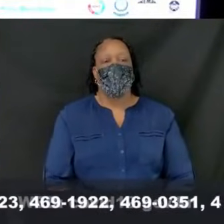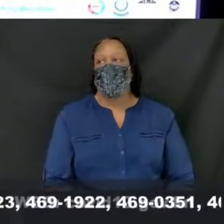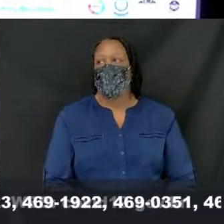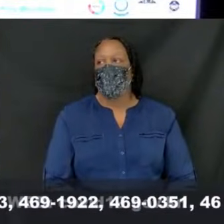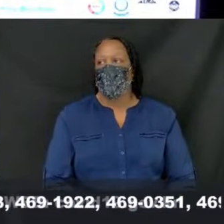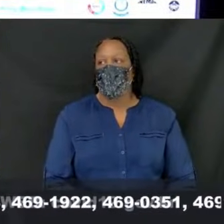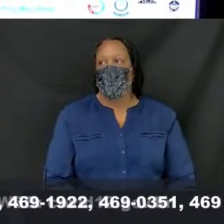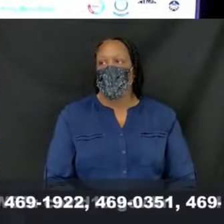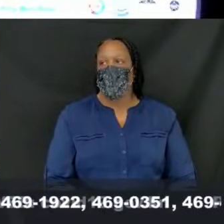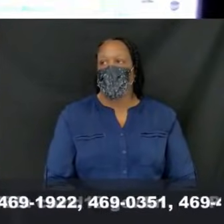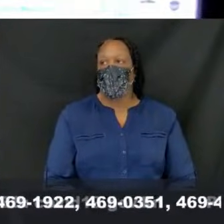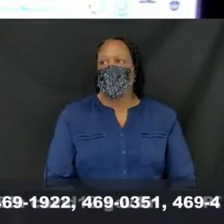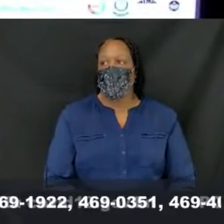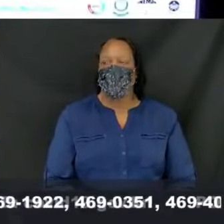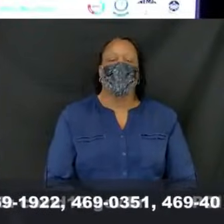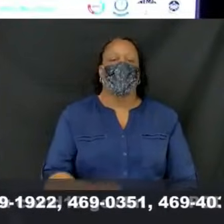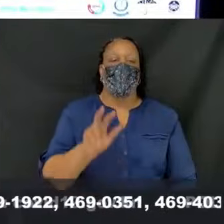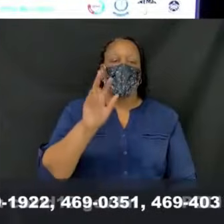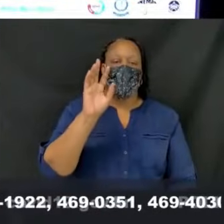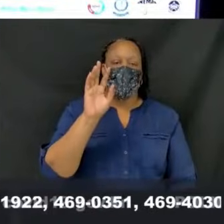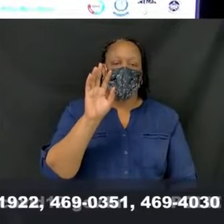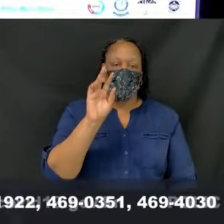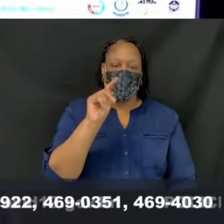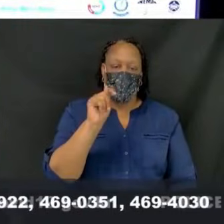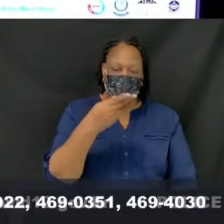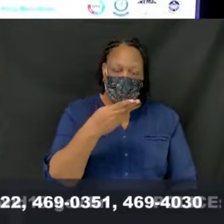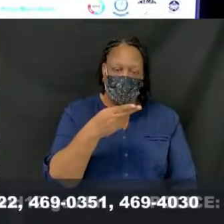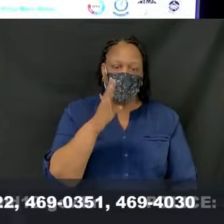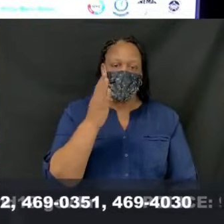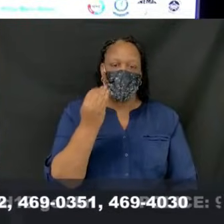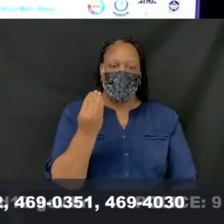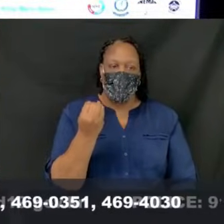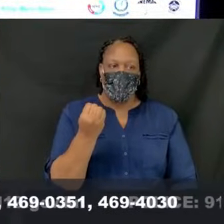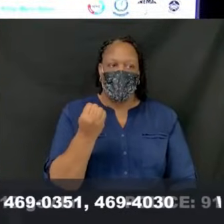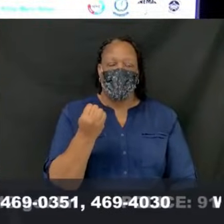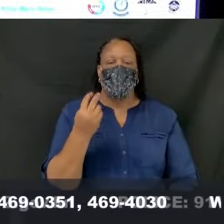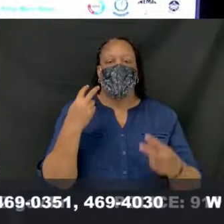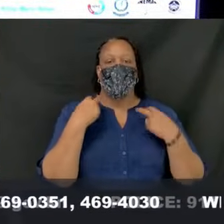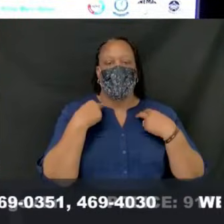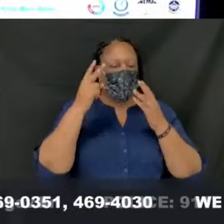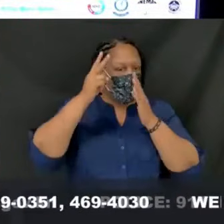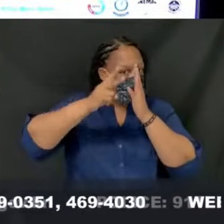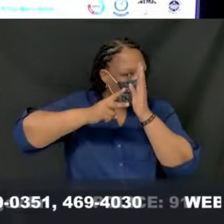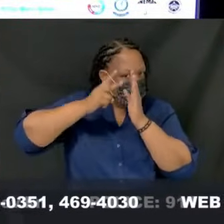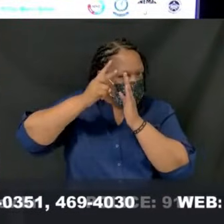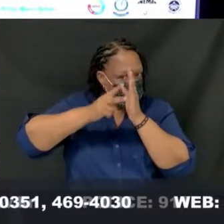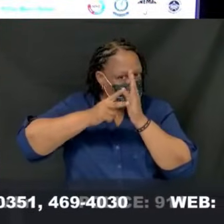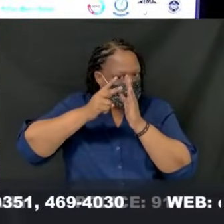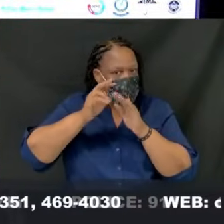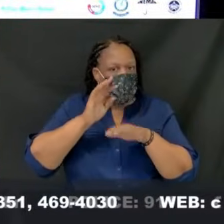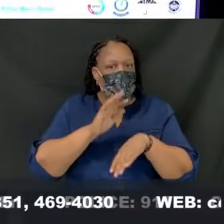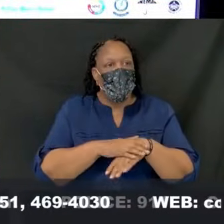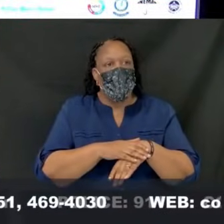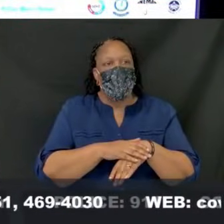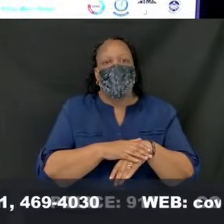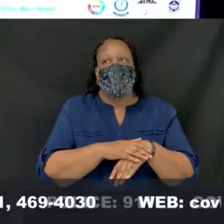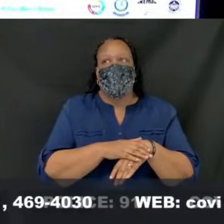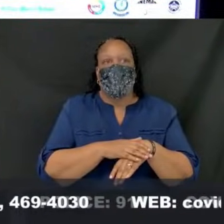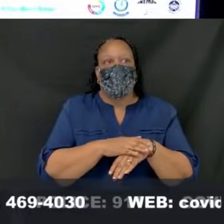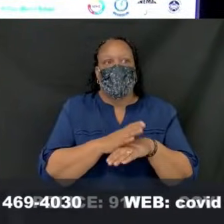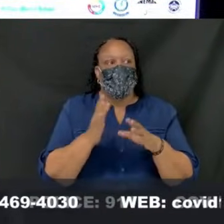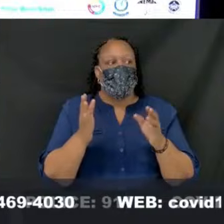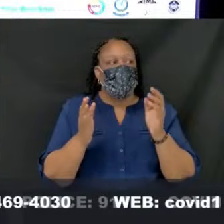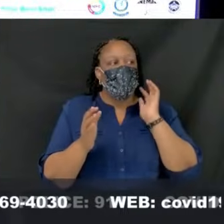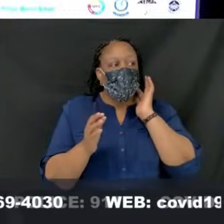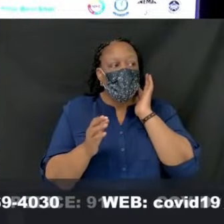the 14th, we will have the NEMA staff video in conjunction with the NDMD, I